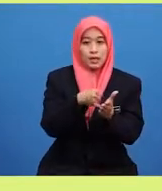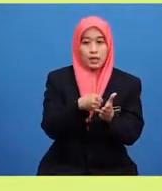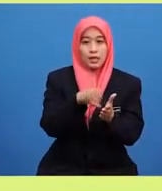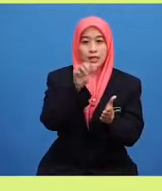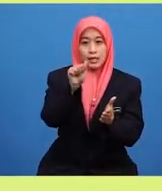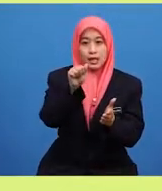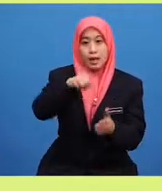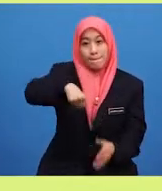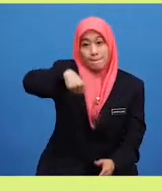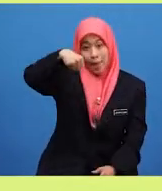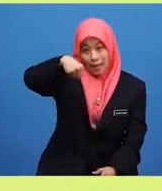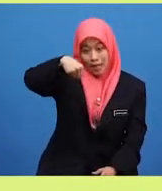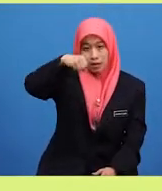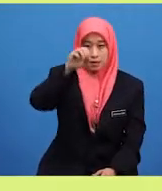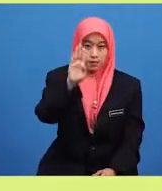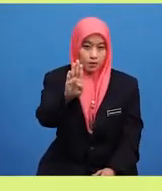It's a bag.